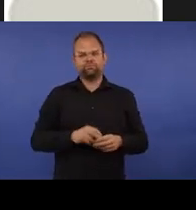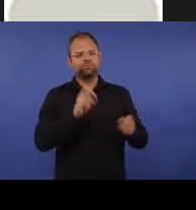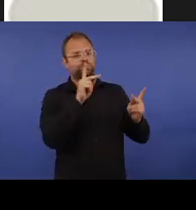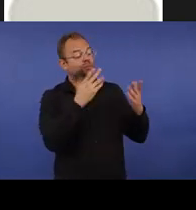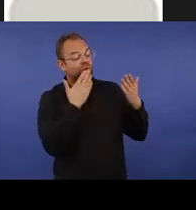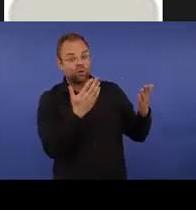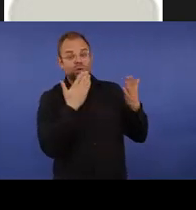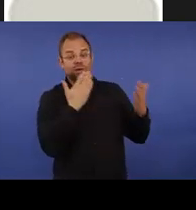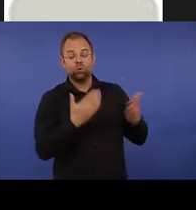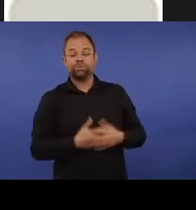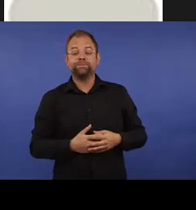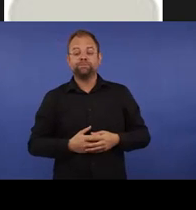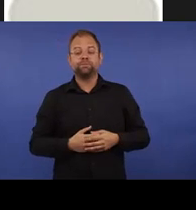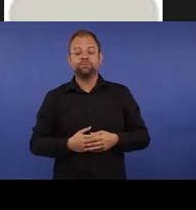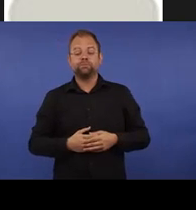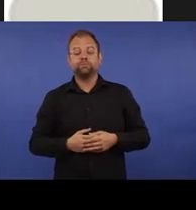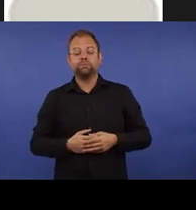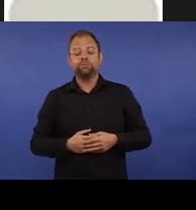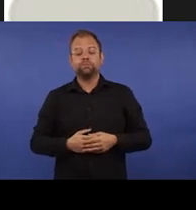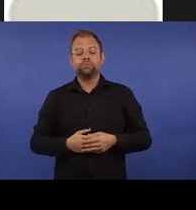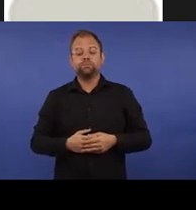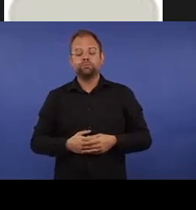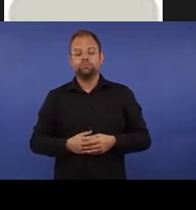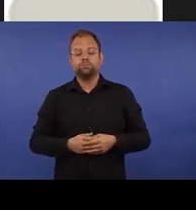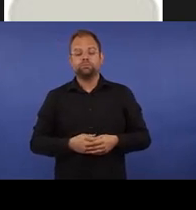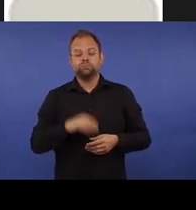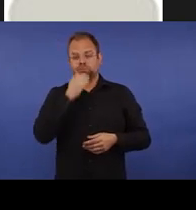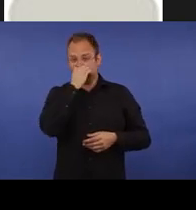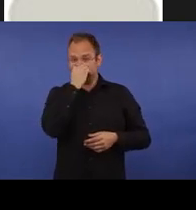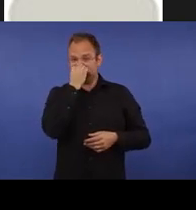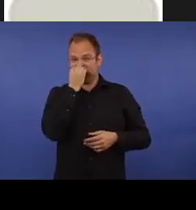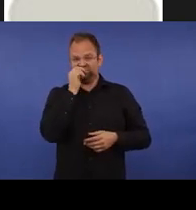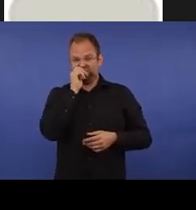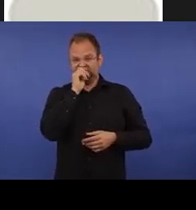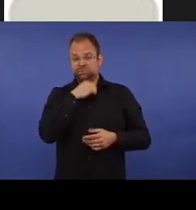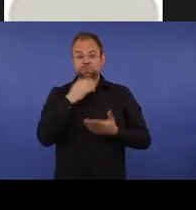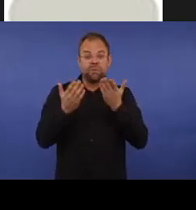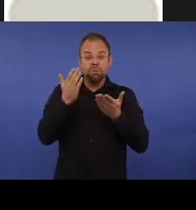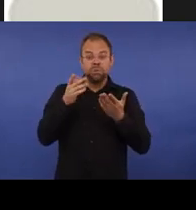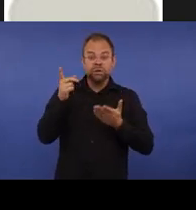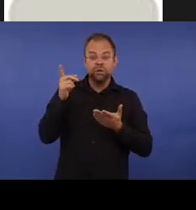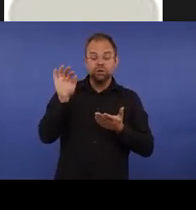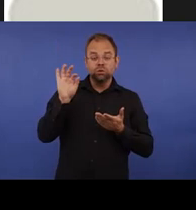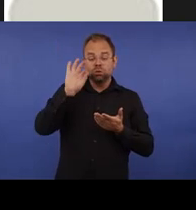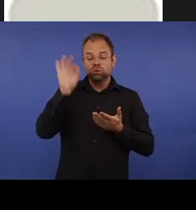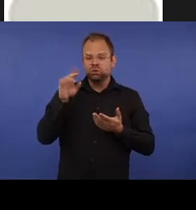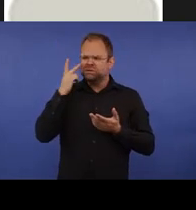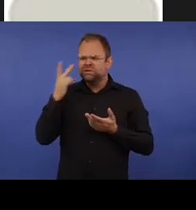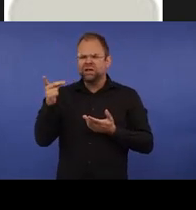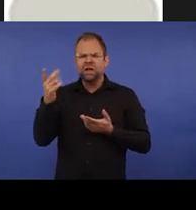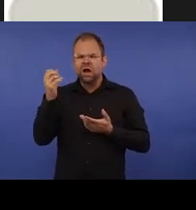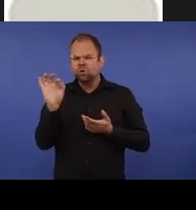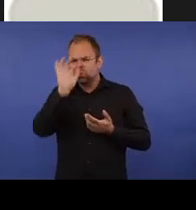in Spanish. If you can help us, please, to translate them. But in the meantime, I just wanted to ask maybe also a